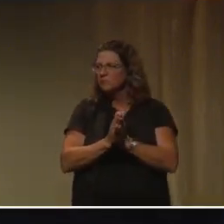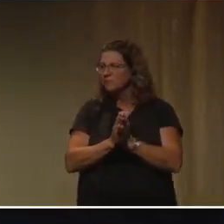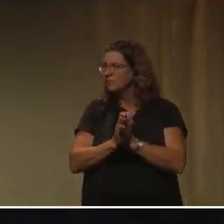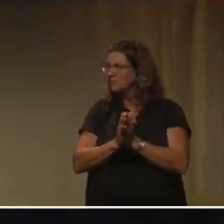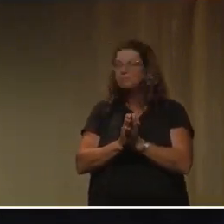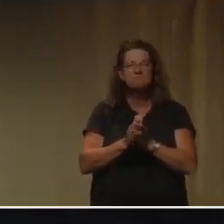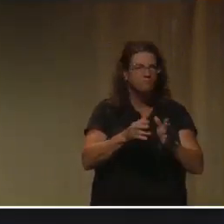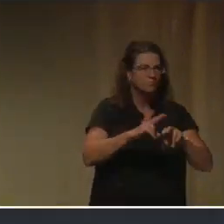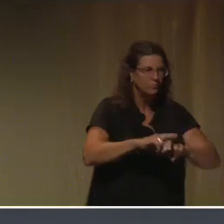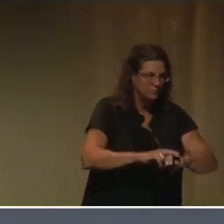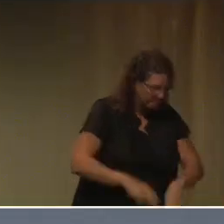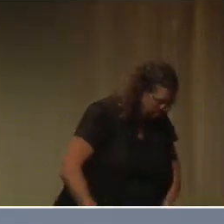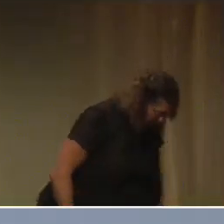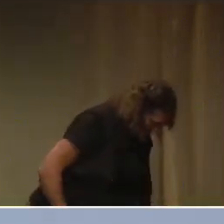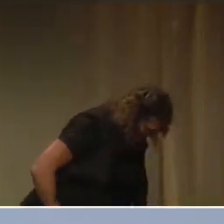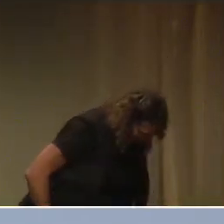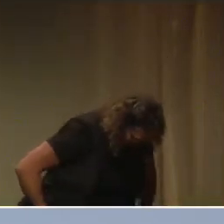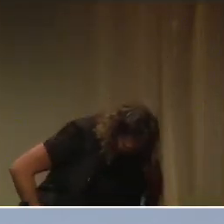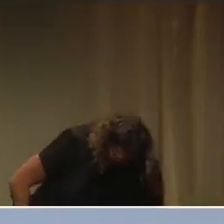You may be seated.